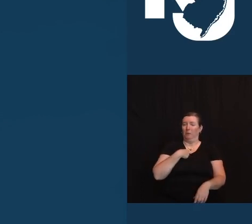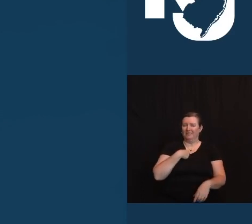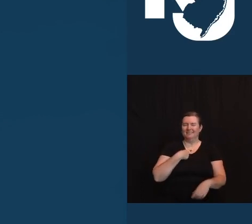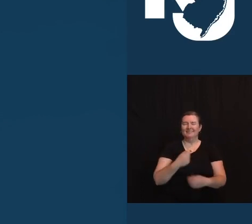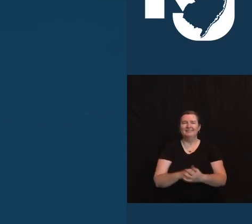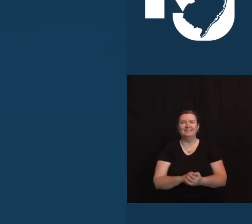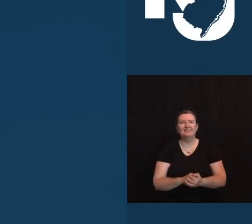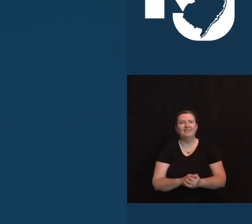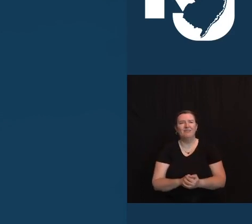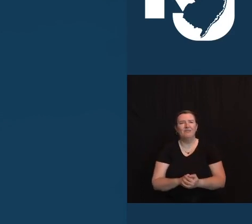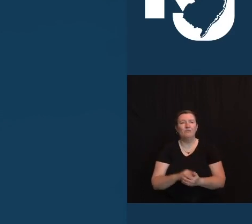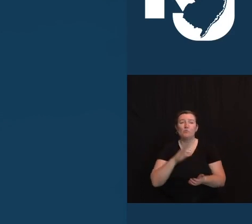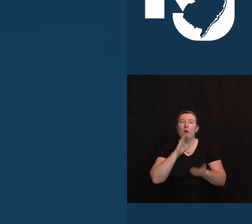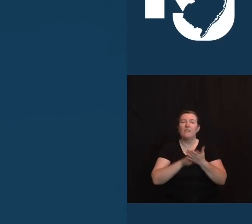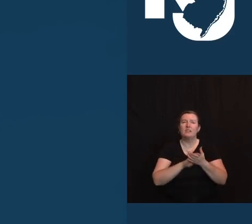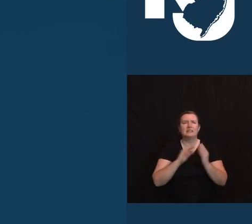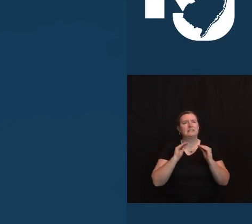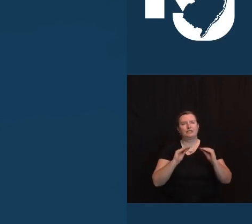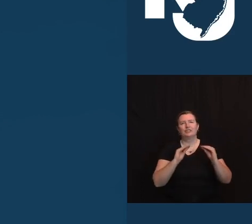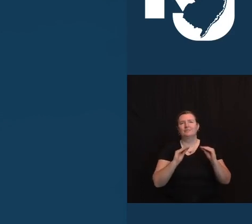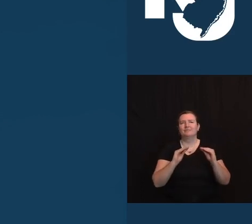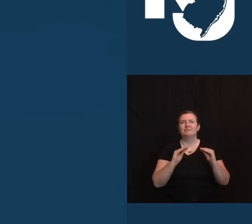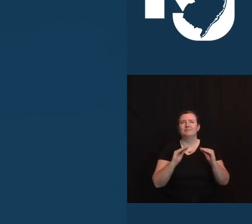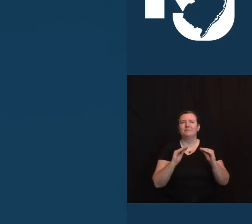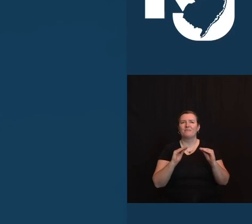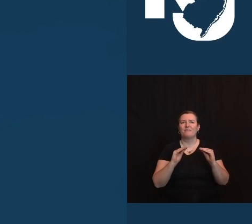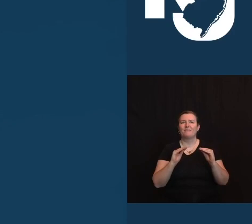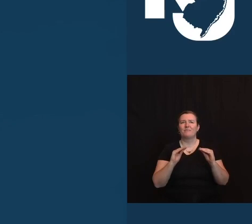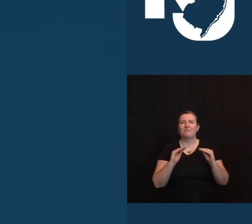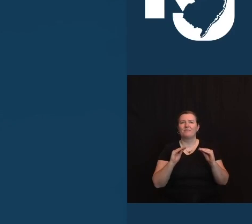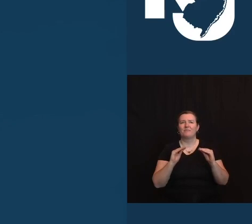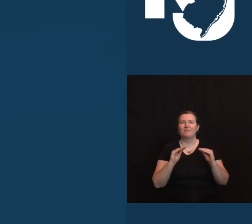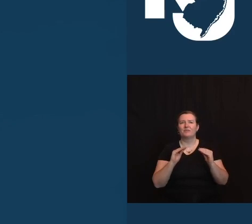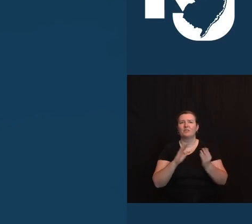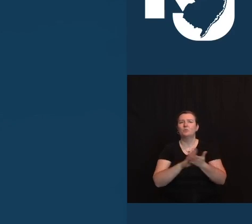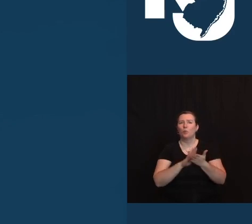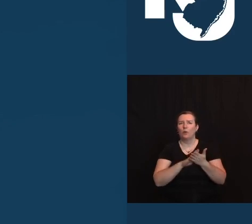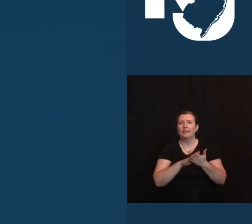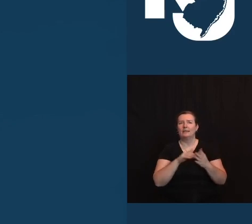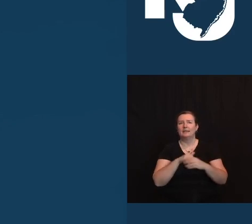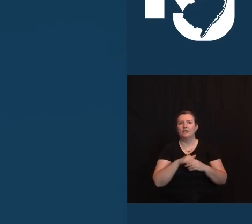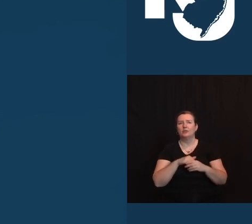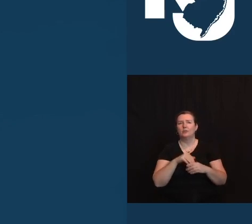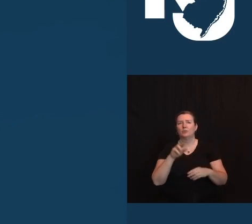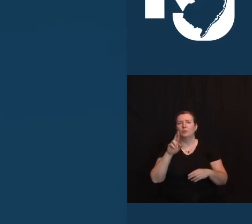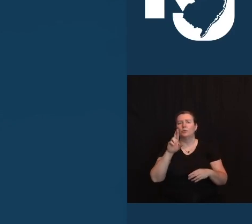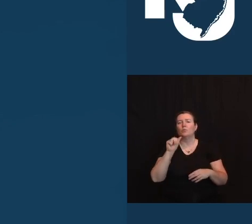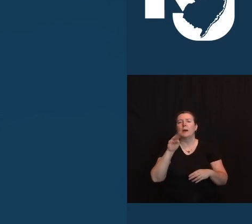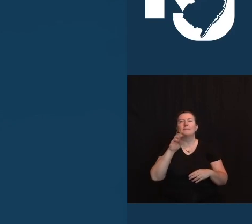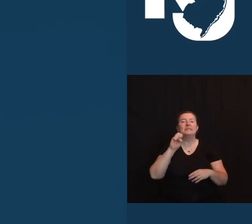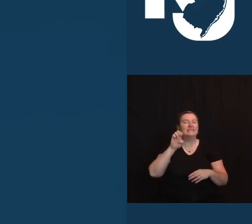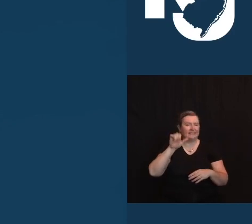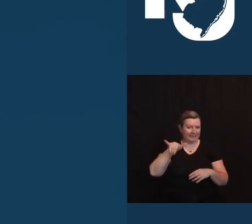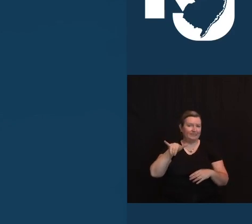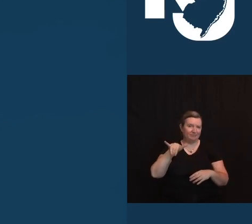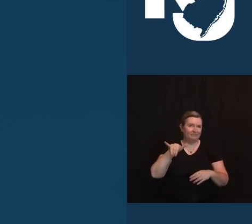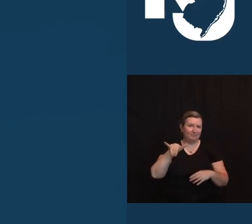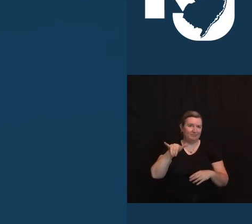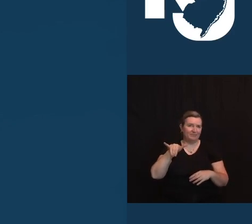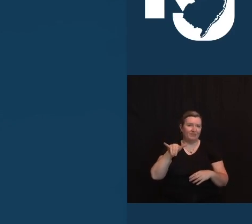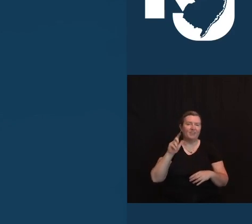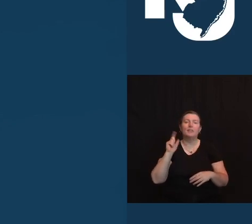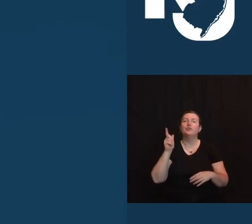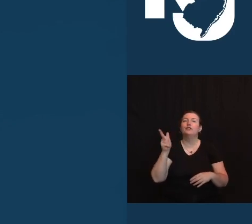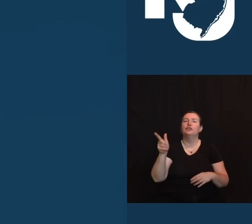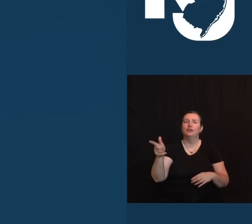left the classroom to raise her and Al's family. But teaching never left her. And later in life, she became director of Christian education and